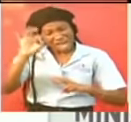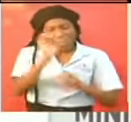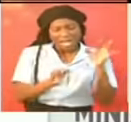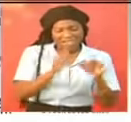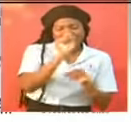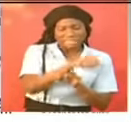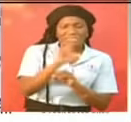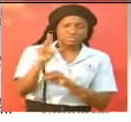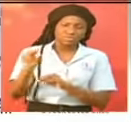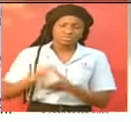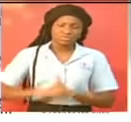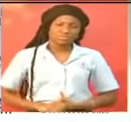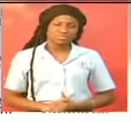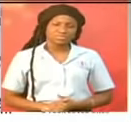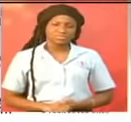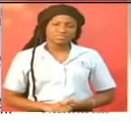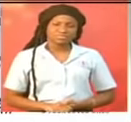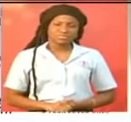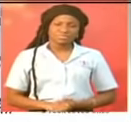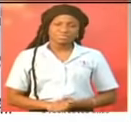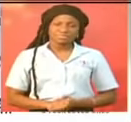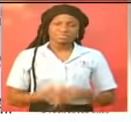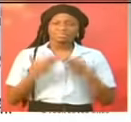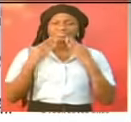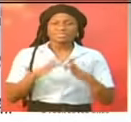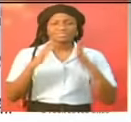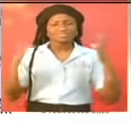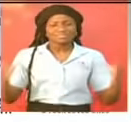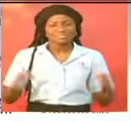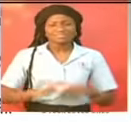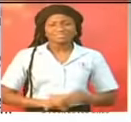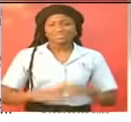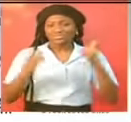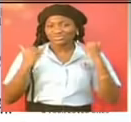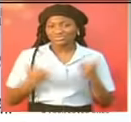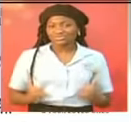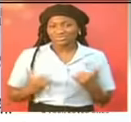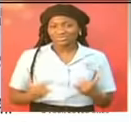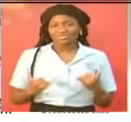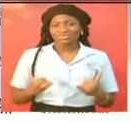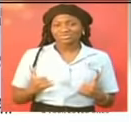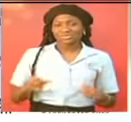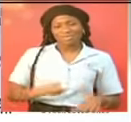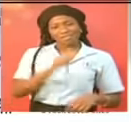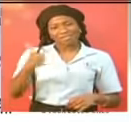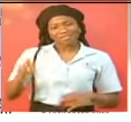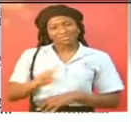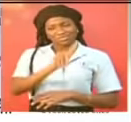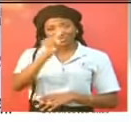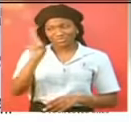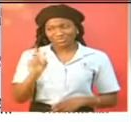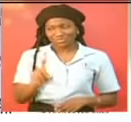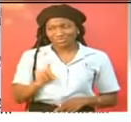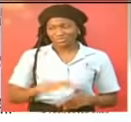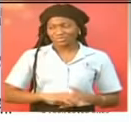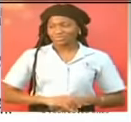you. Thank you very much, Dr. Surju Singh. We now go to TV6.